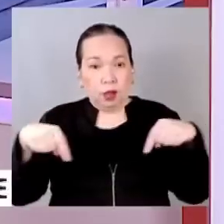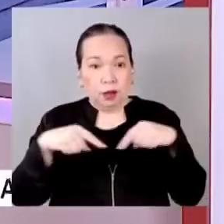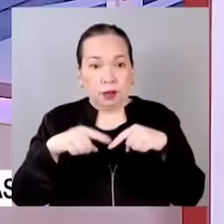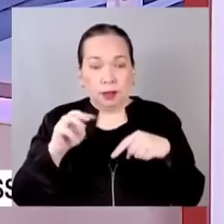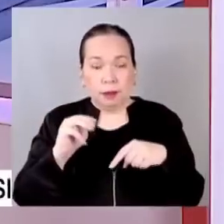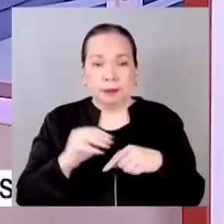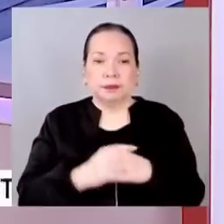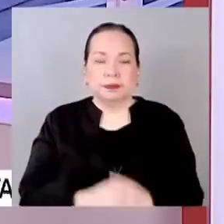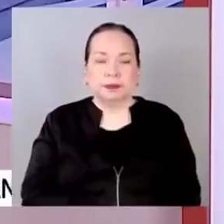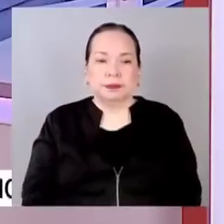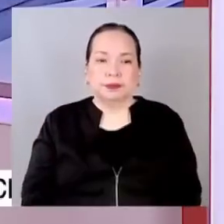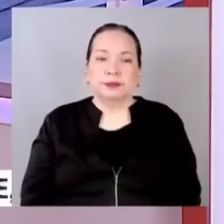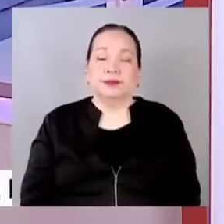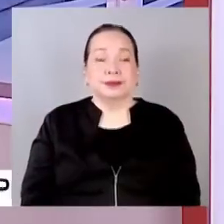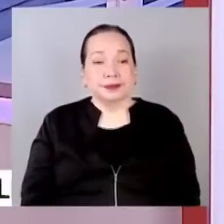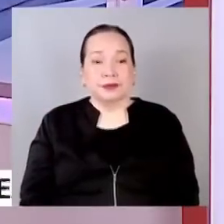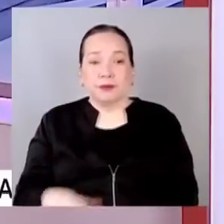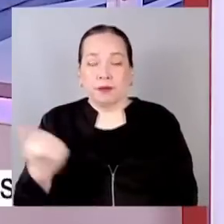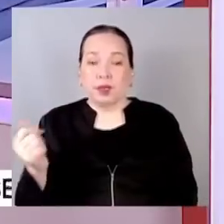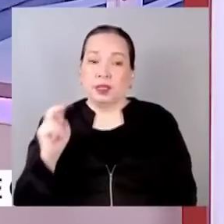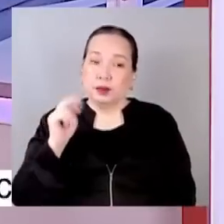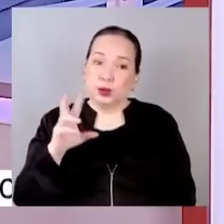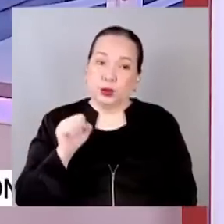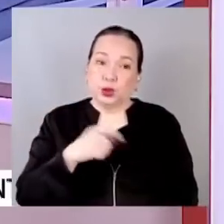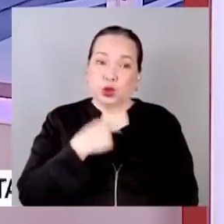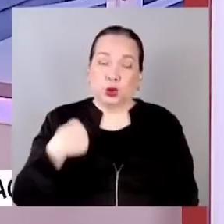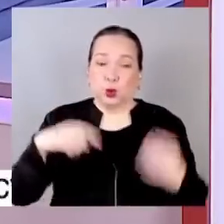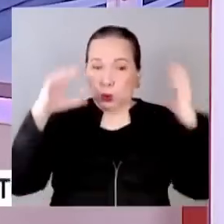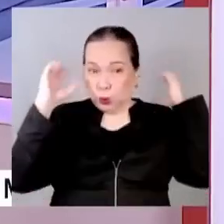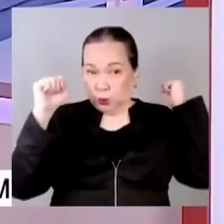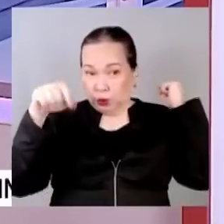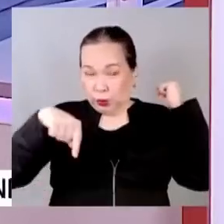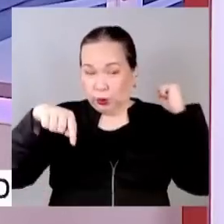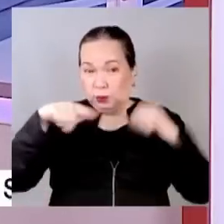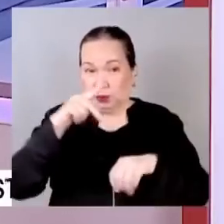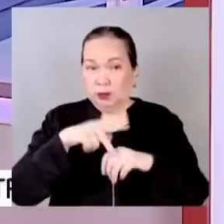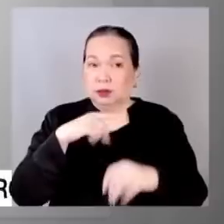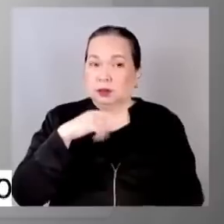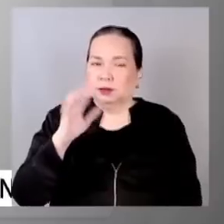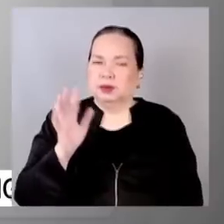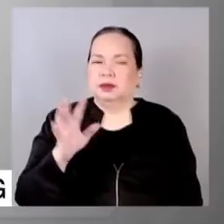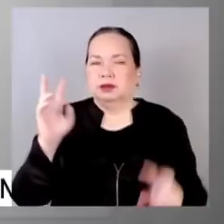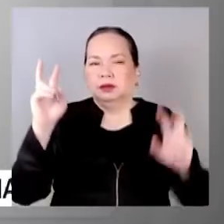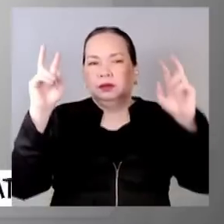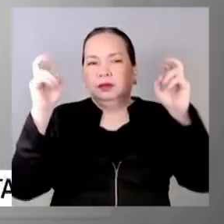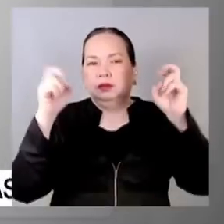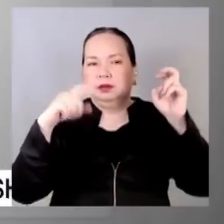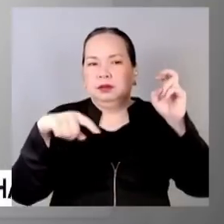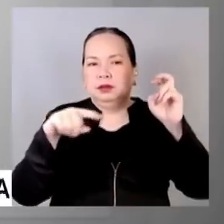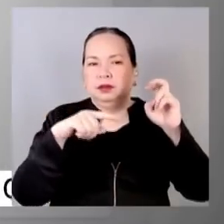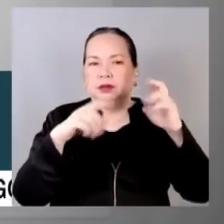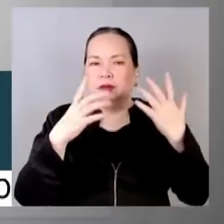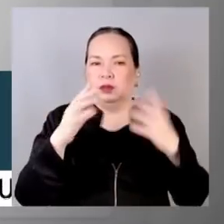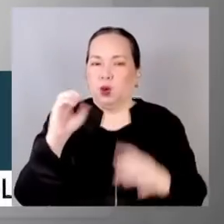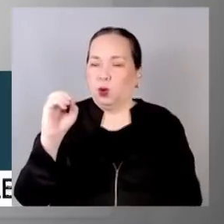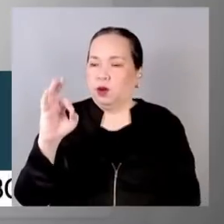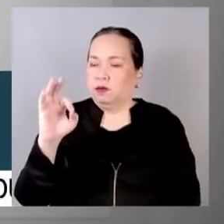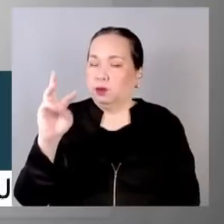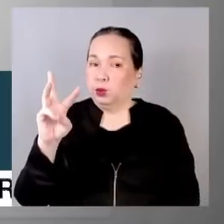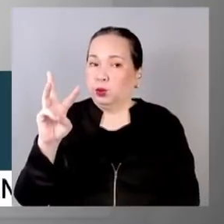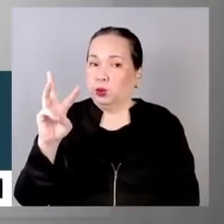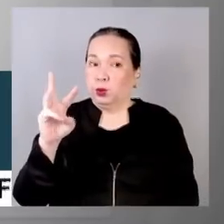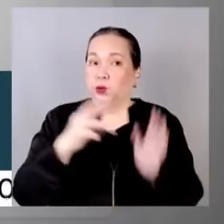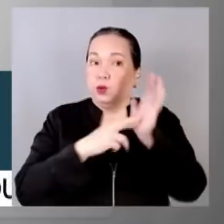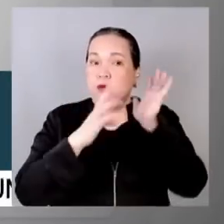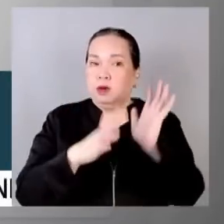In other news, the Chinese embassy in Manila claims the controversial statement of its envoy and overseas Filipino workers in Taiwan was taken